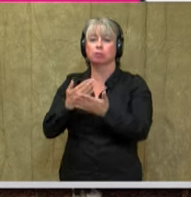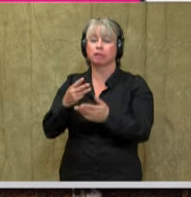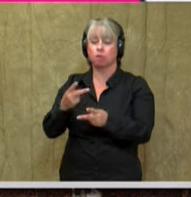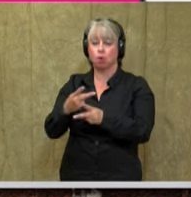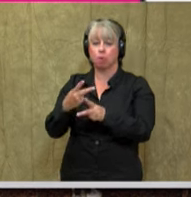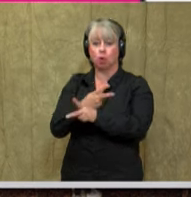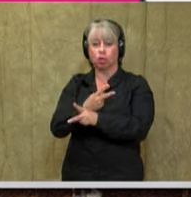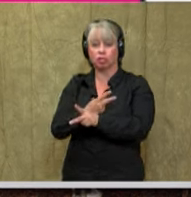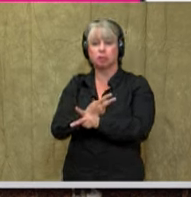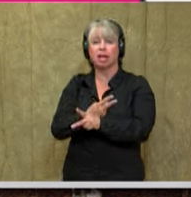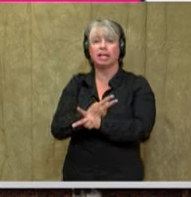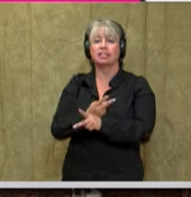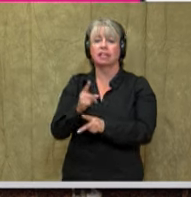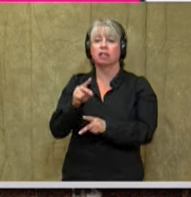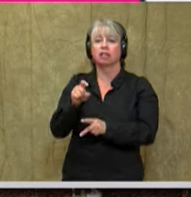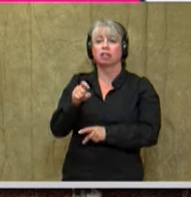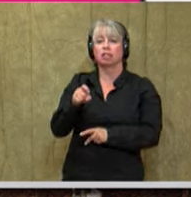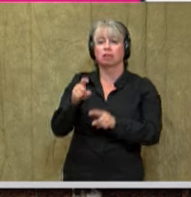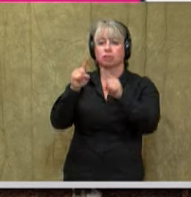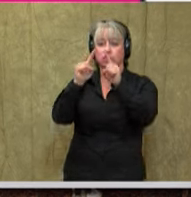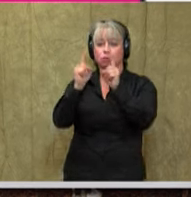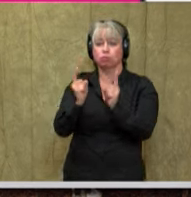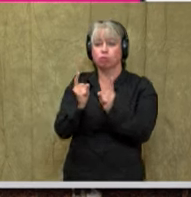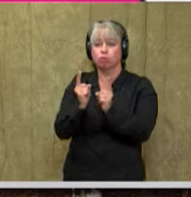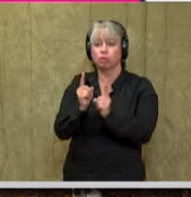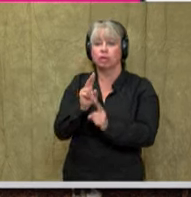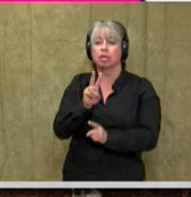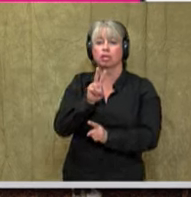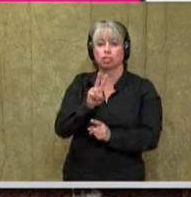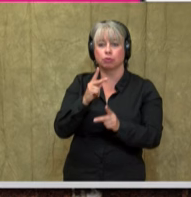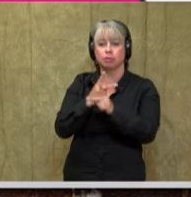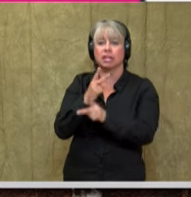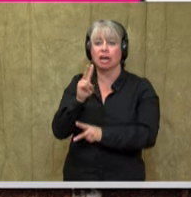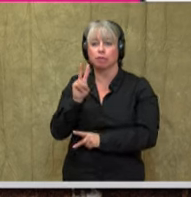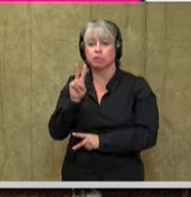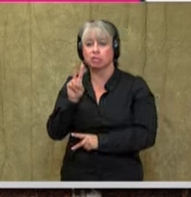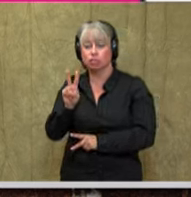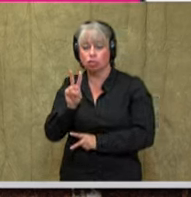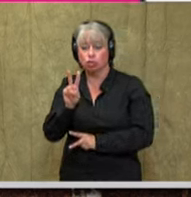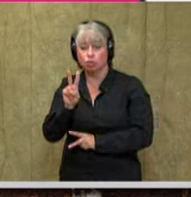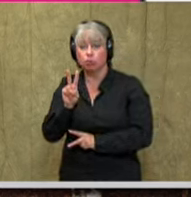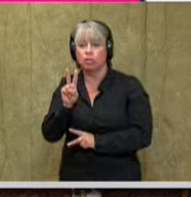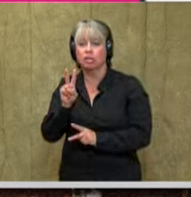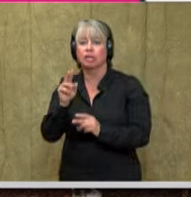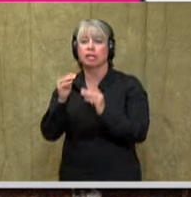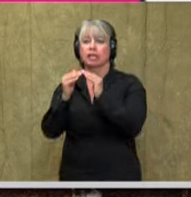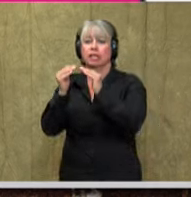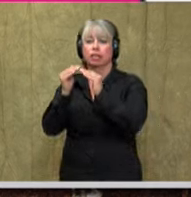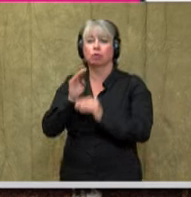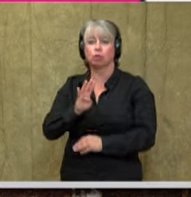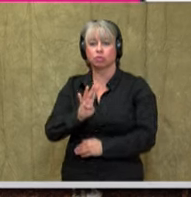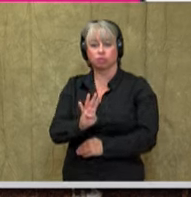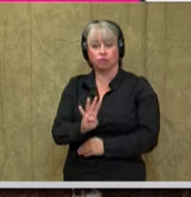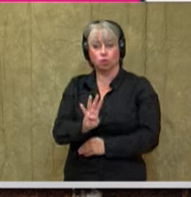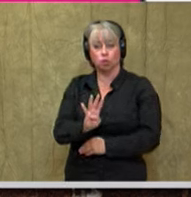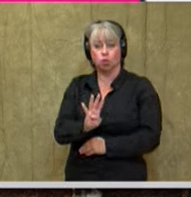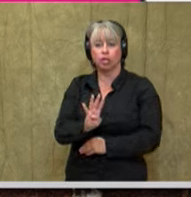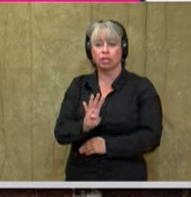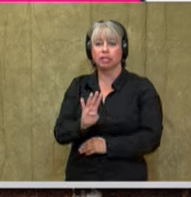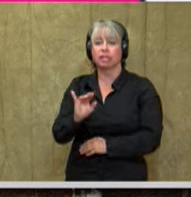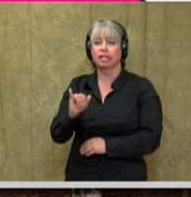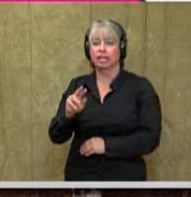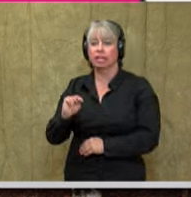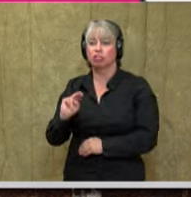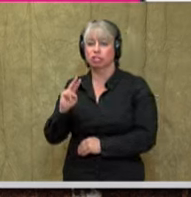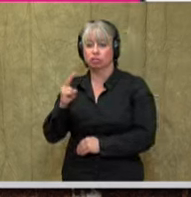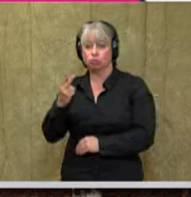want to square our radius, so our radius would be 2 times 2, which happens to still end up to be 4, so it's 4 inches